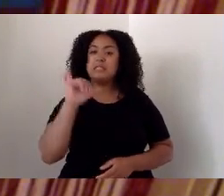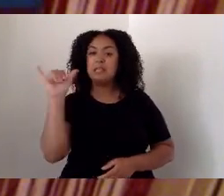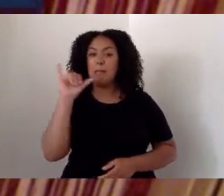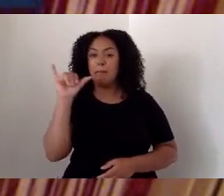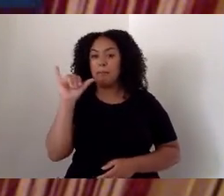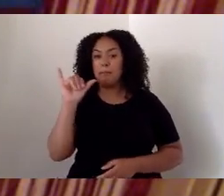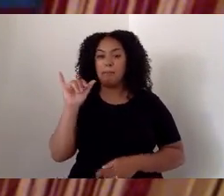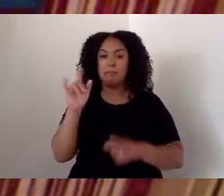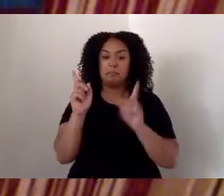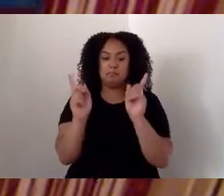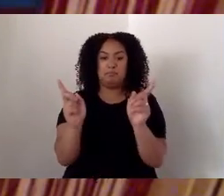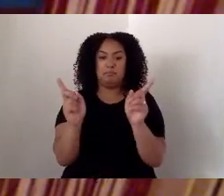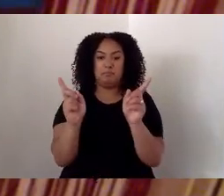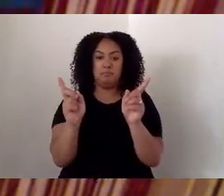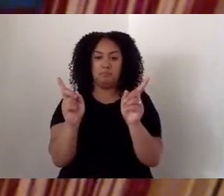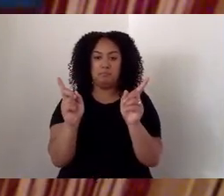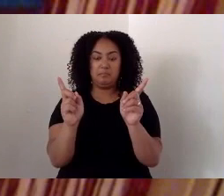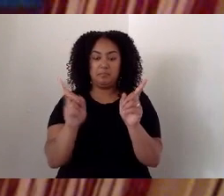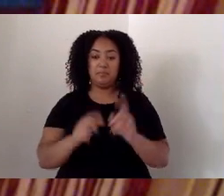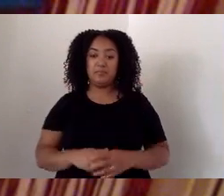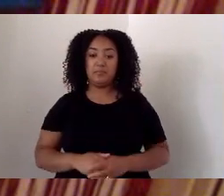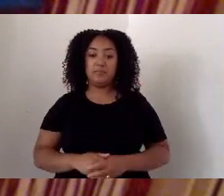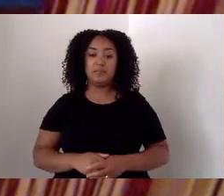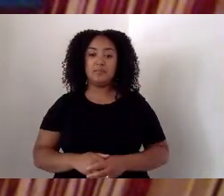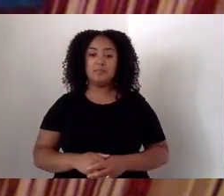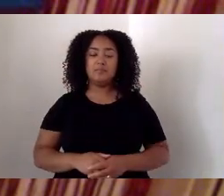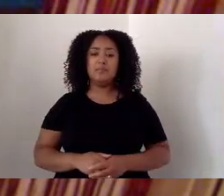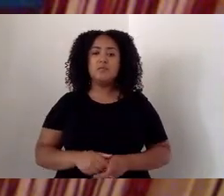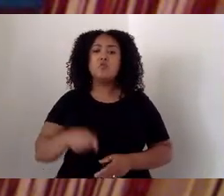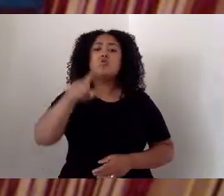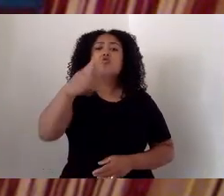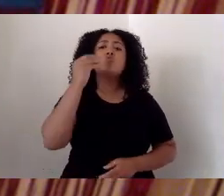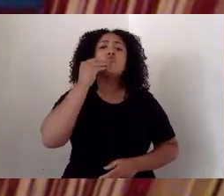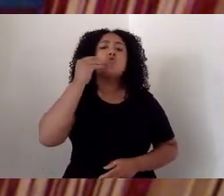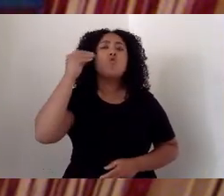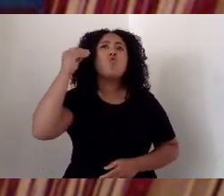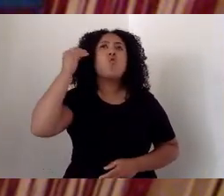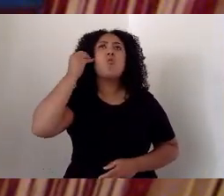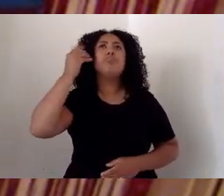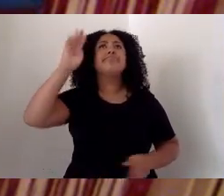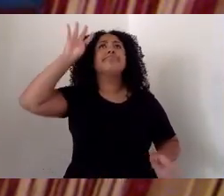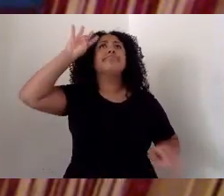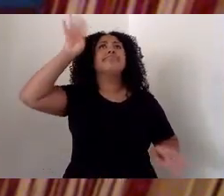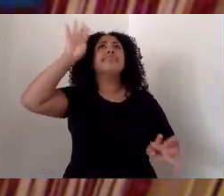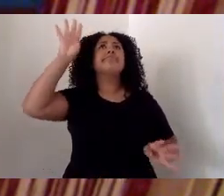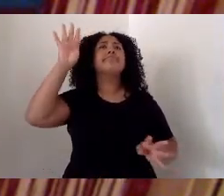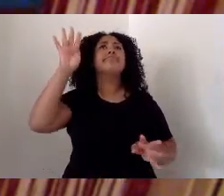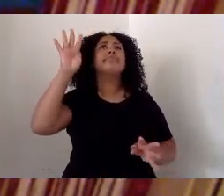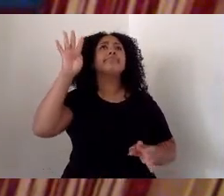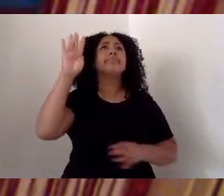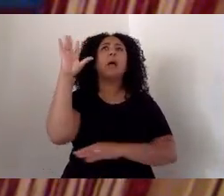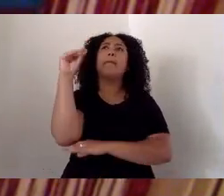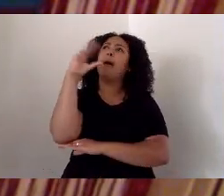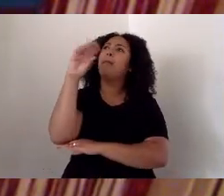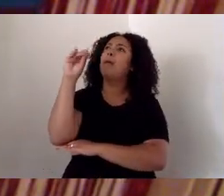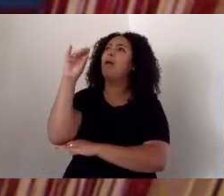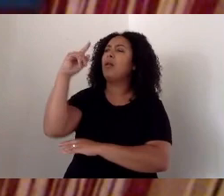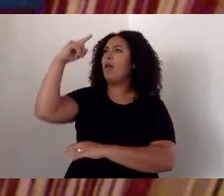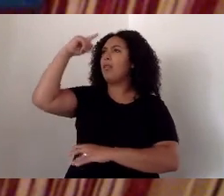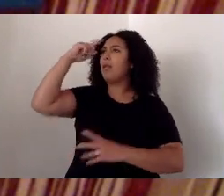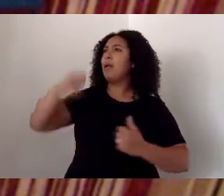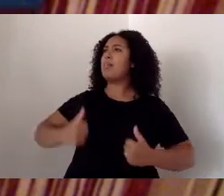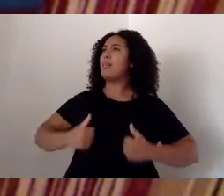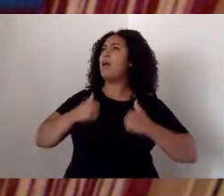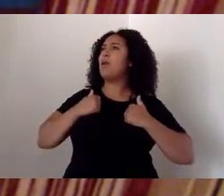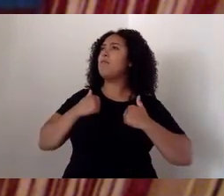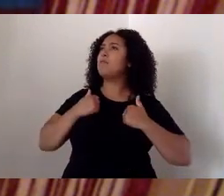And I just want you to imagine, what would you create if you had to come up with a puppet that resembled life? What kind